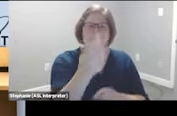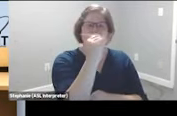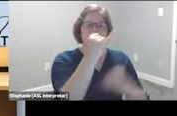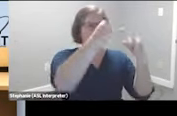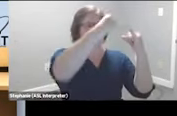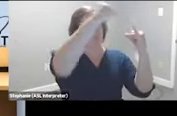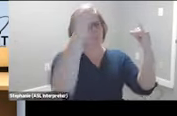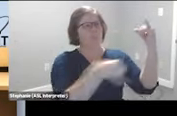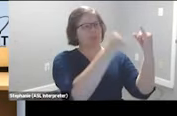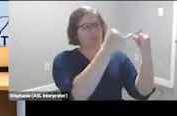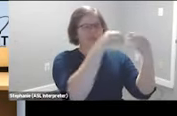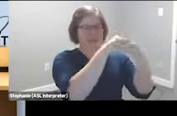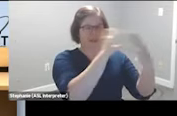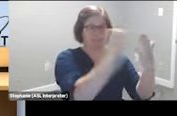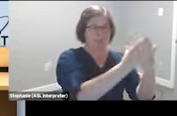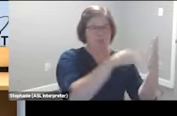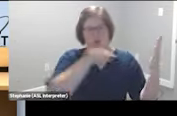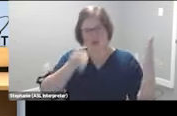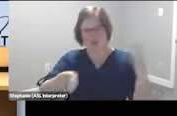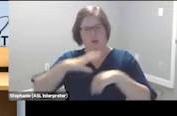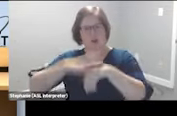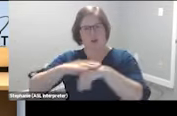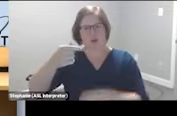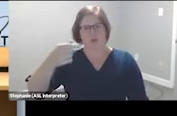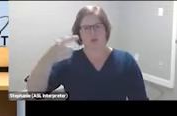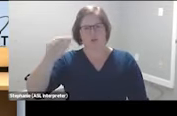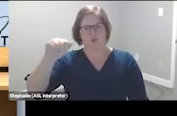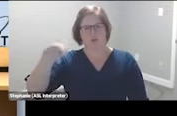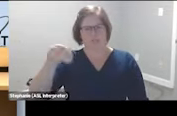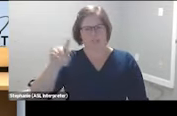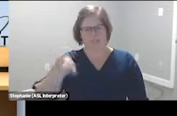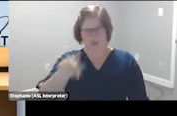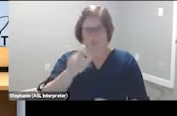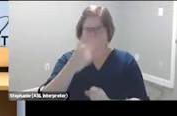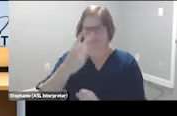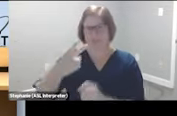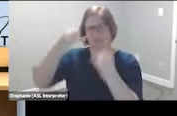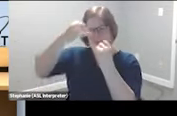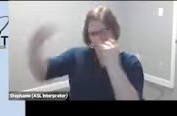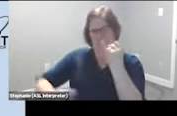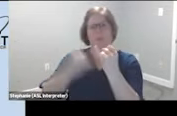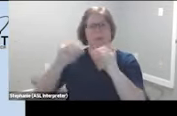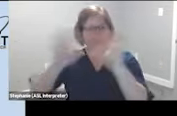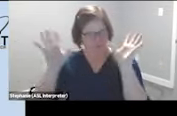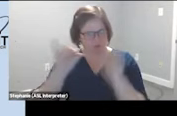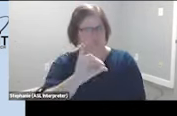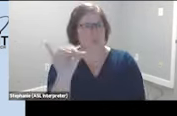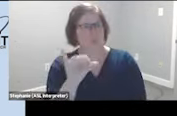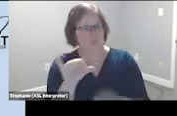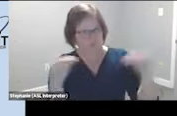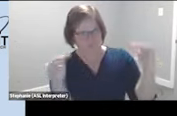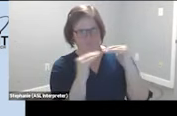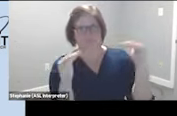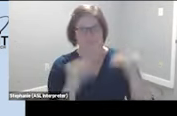visible in on the graffiti, and can be, the space station, of course, can also be seen. So